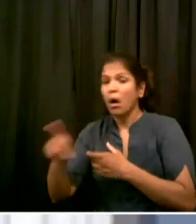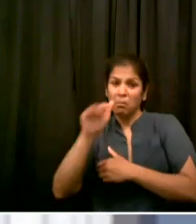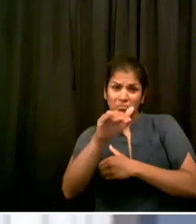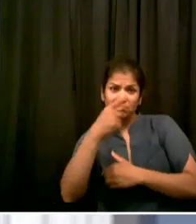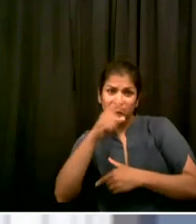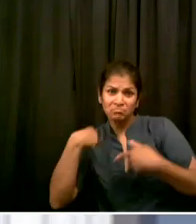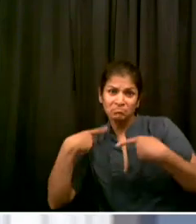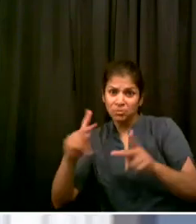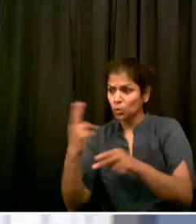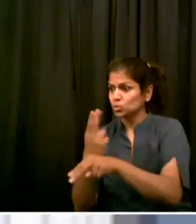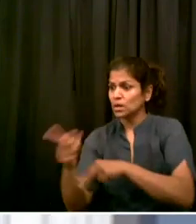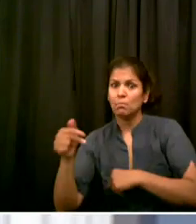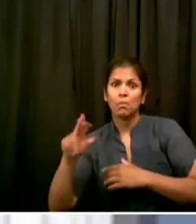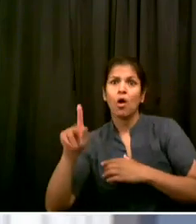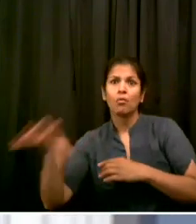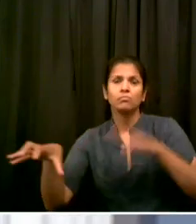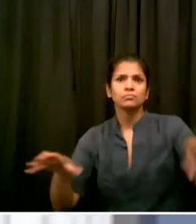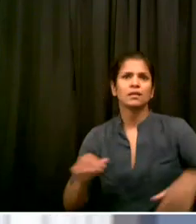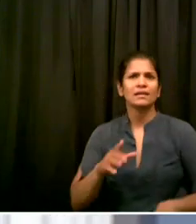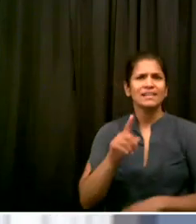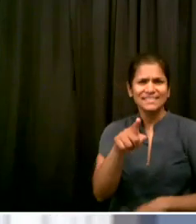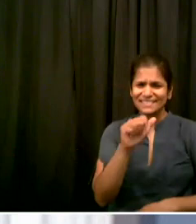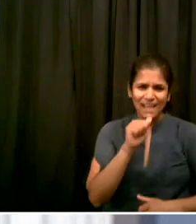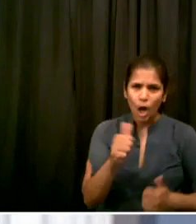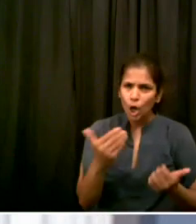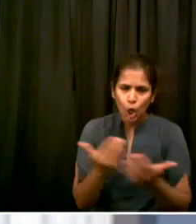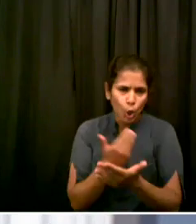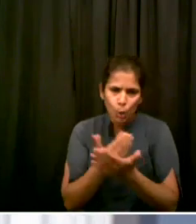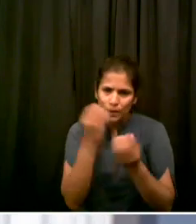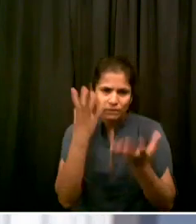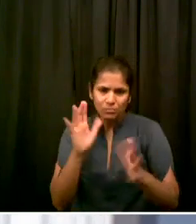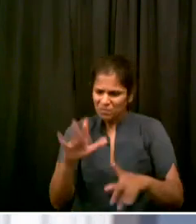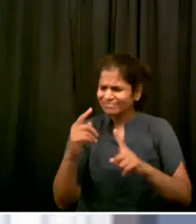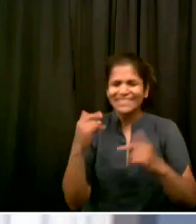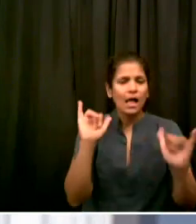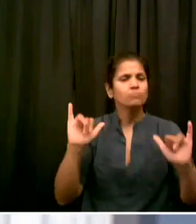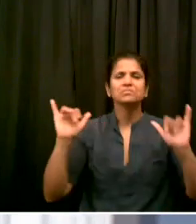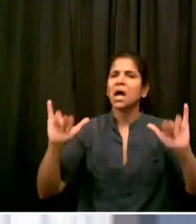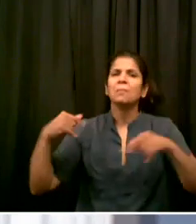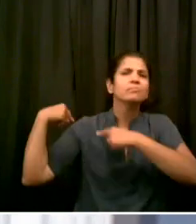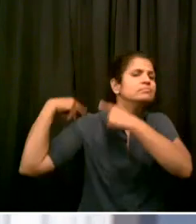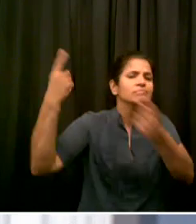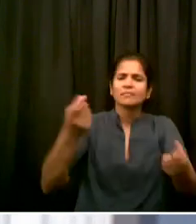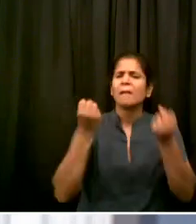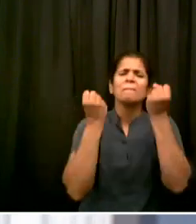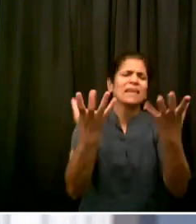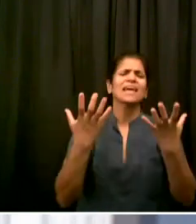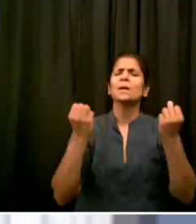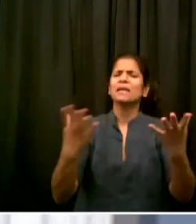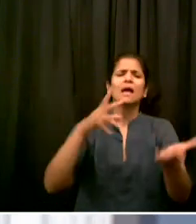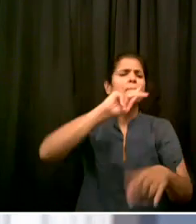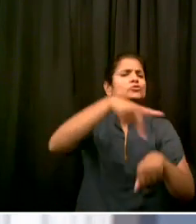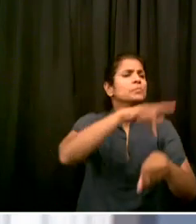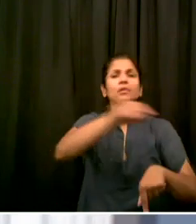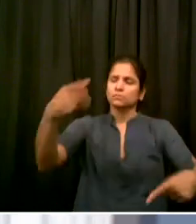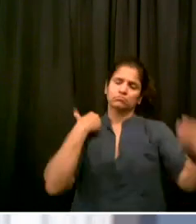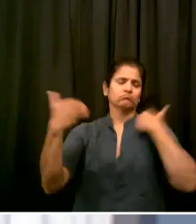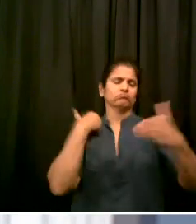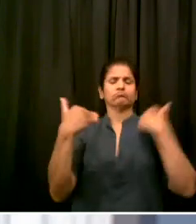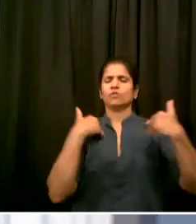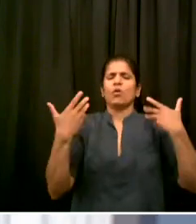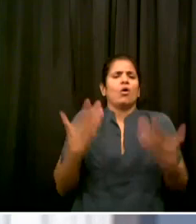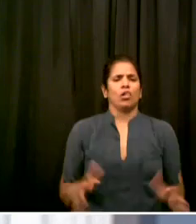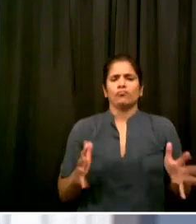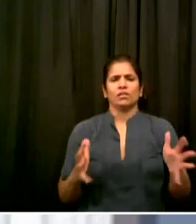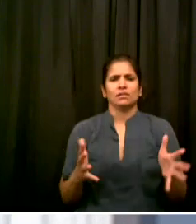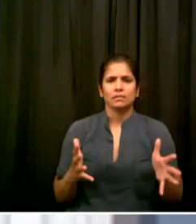Principals have been asking for this. Now, that being said, I think I don't want to bury the lead here. What's really important about this announcement